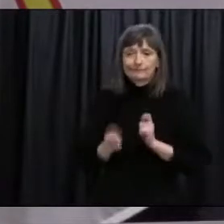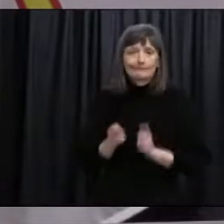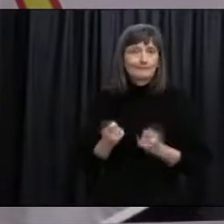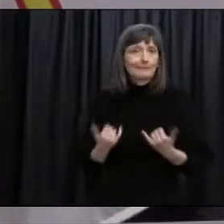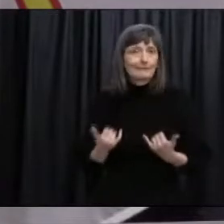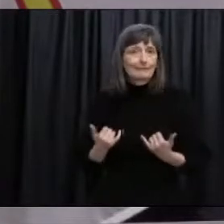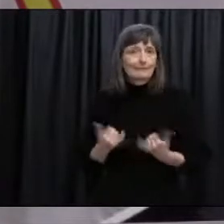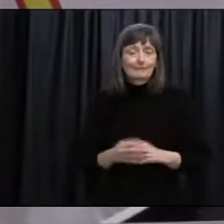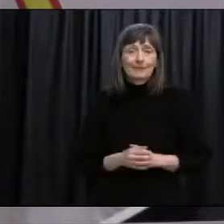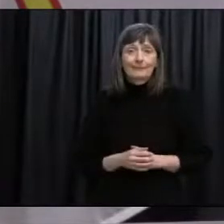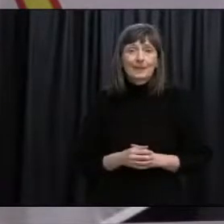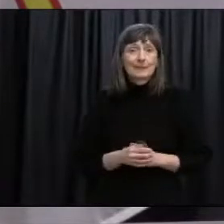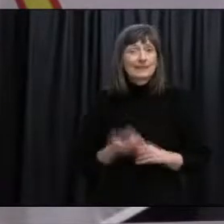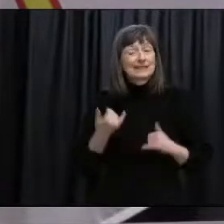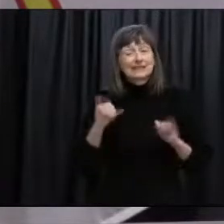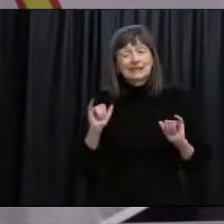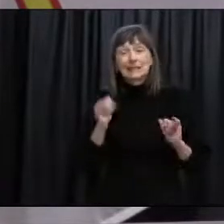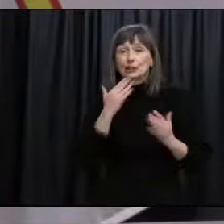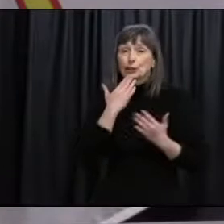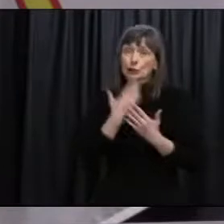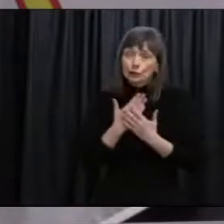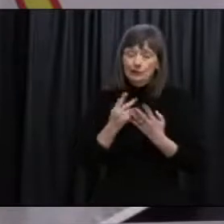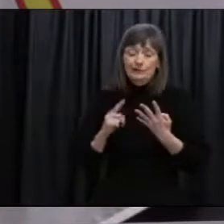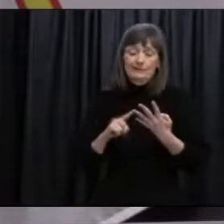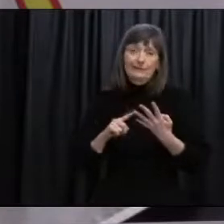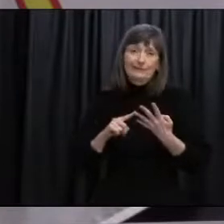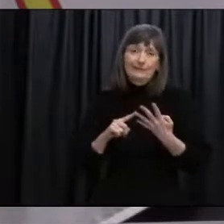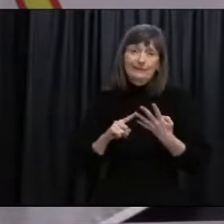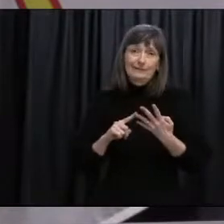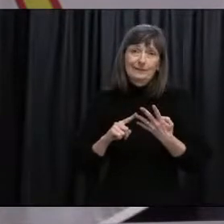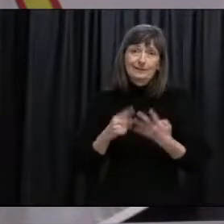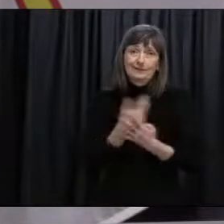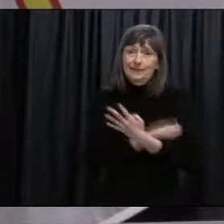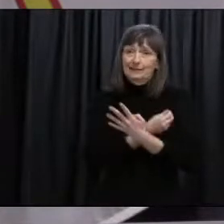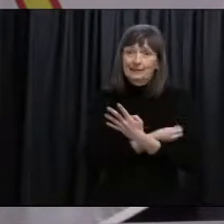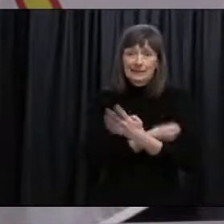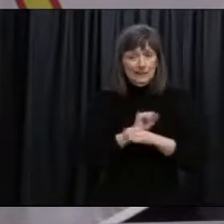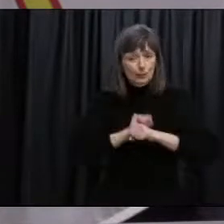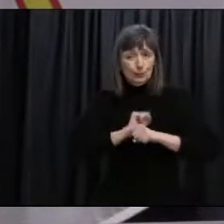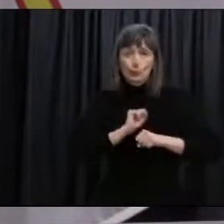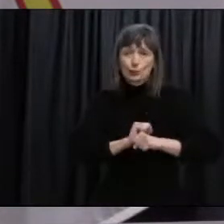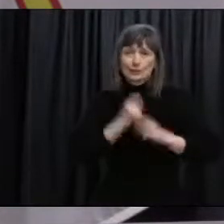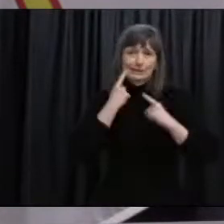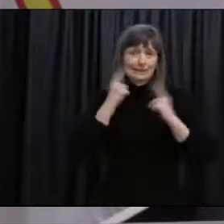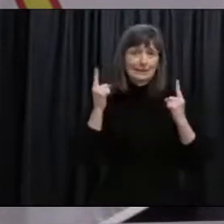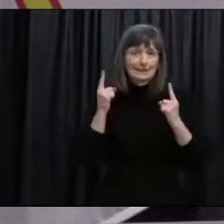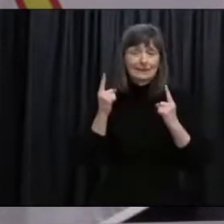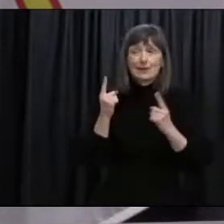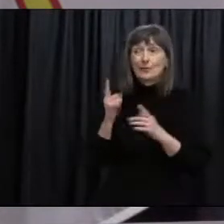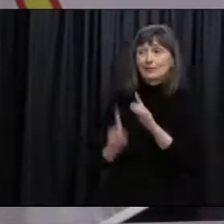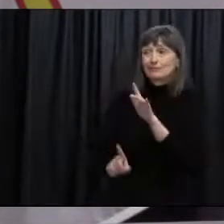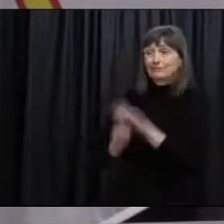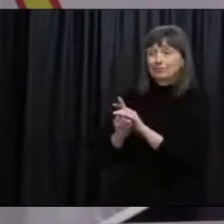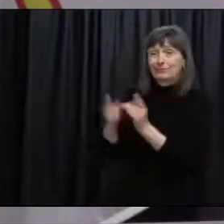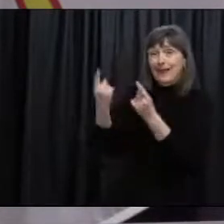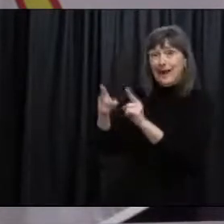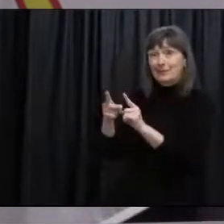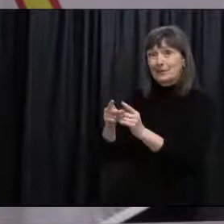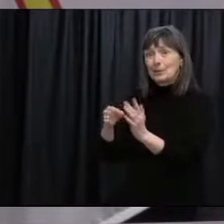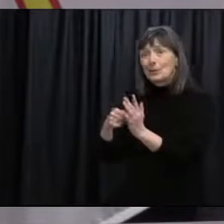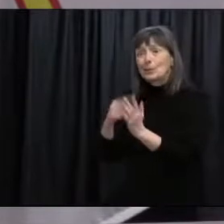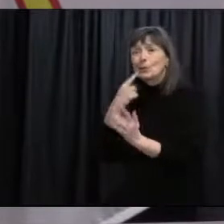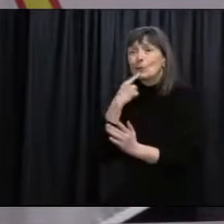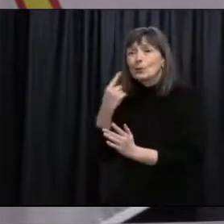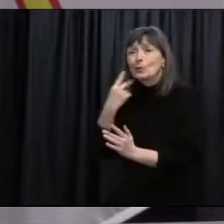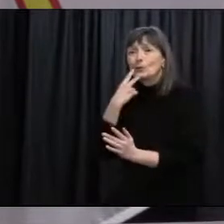this is still a good vaccine. It's still an effective vaccine. And these are very rare events that are happening. So